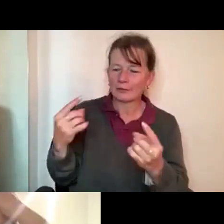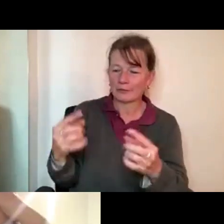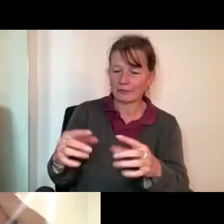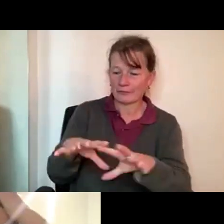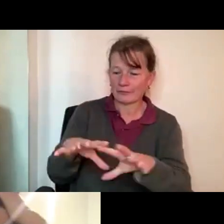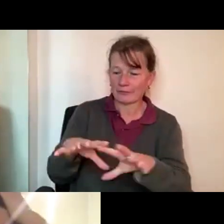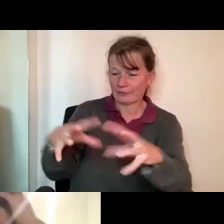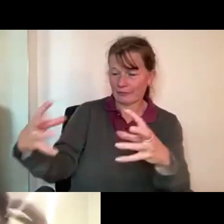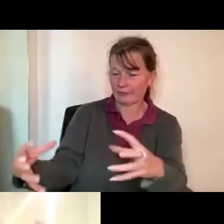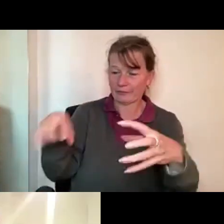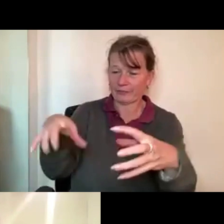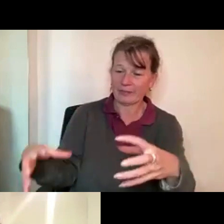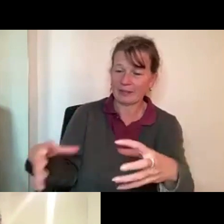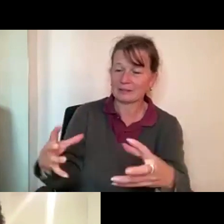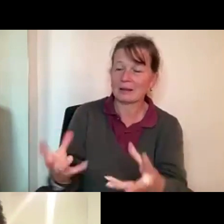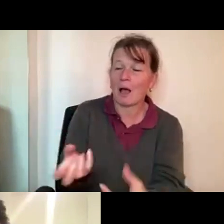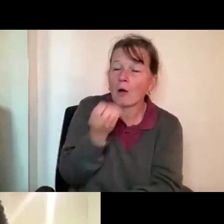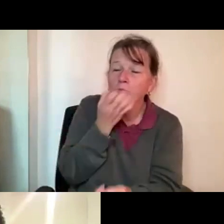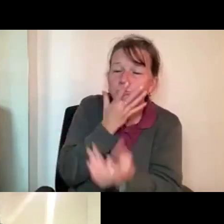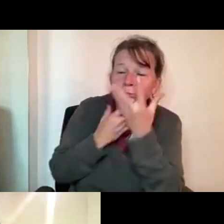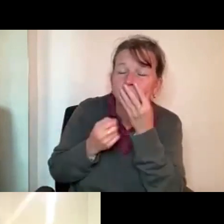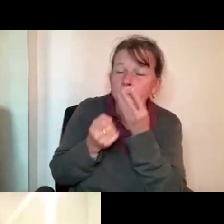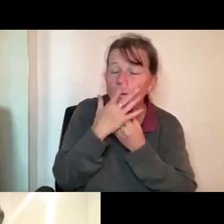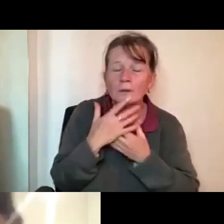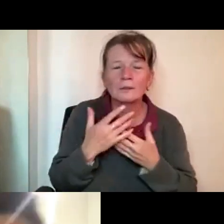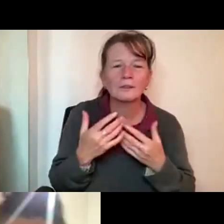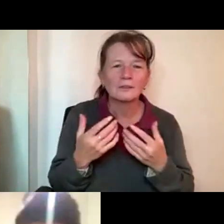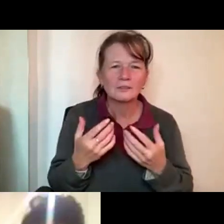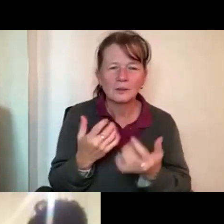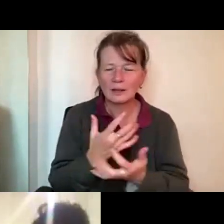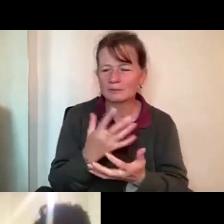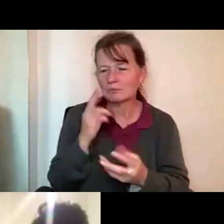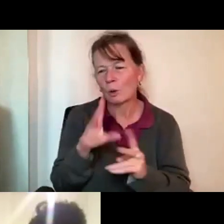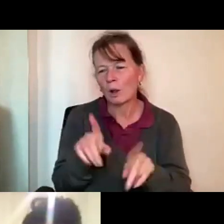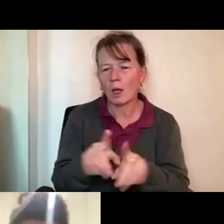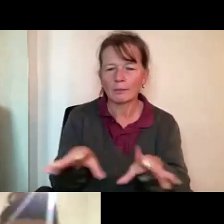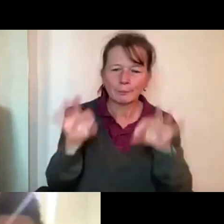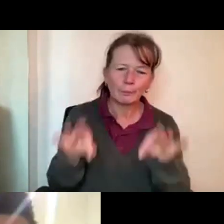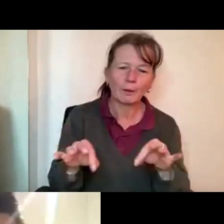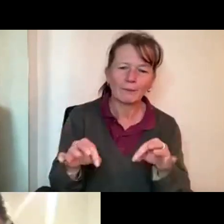the devouring of it. So all of it felt really right. And